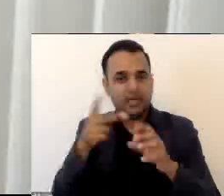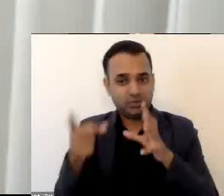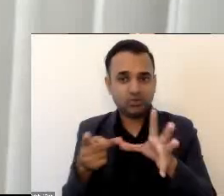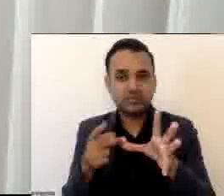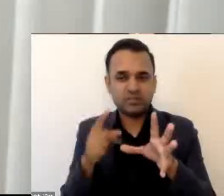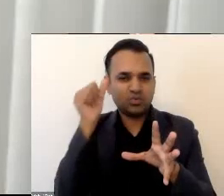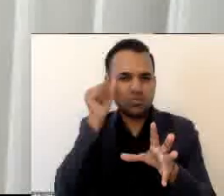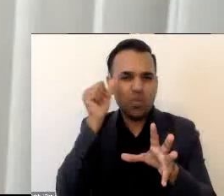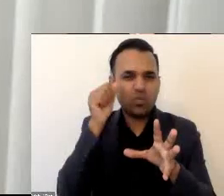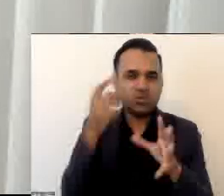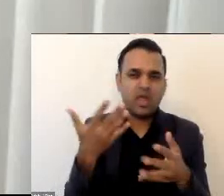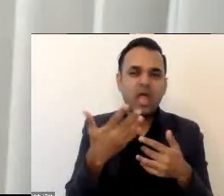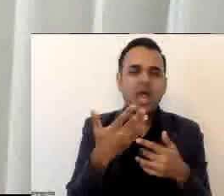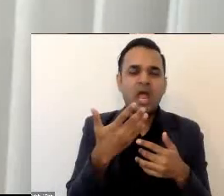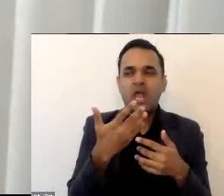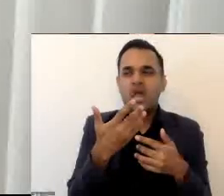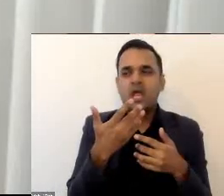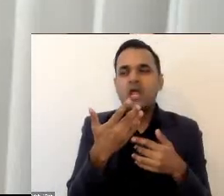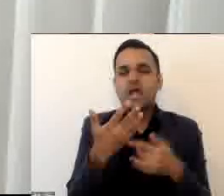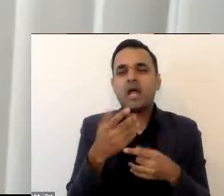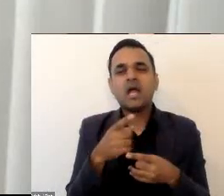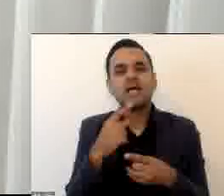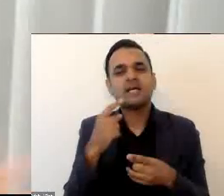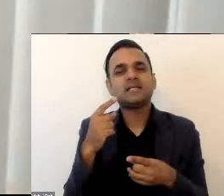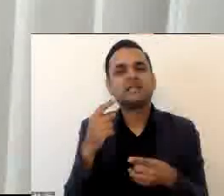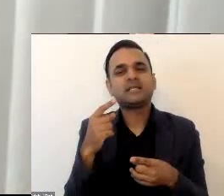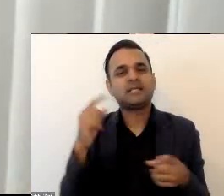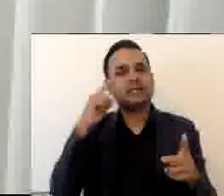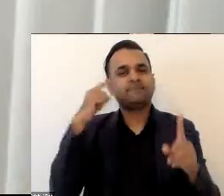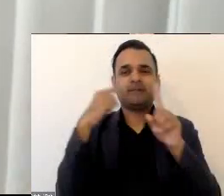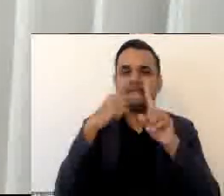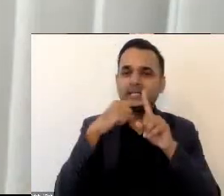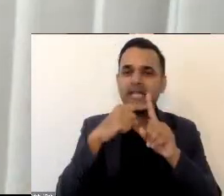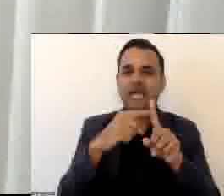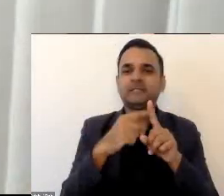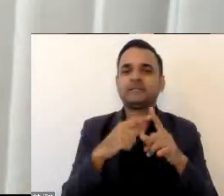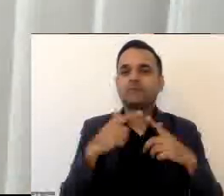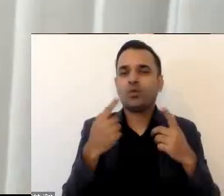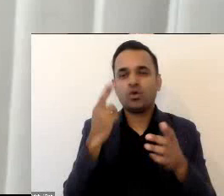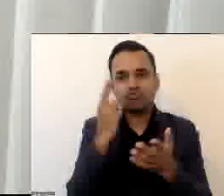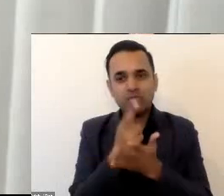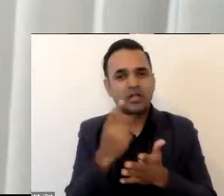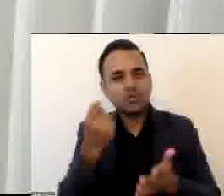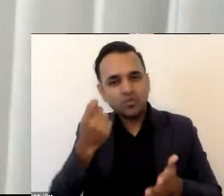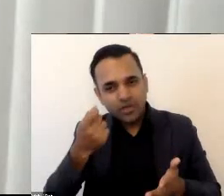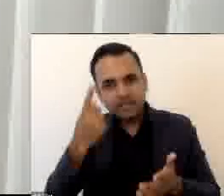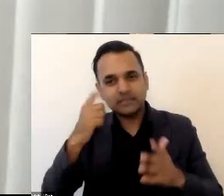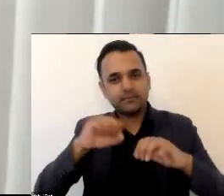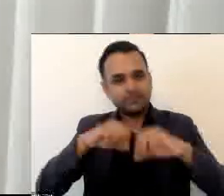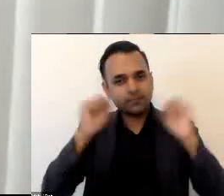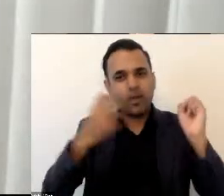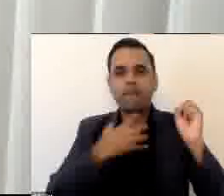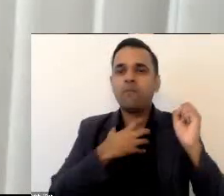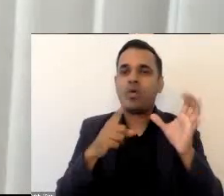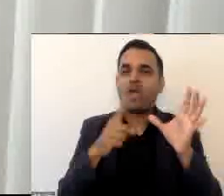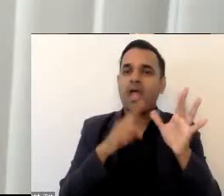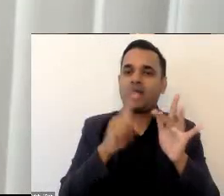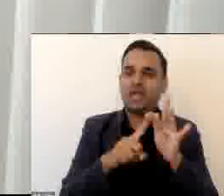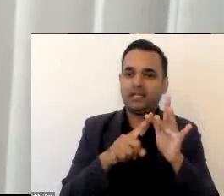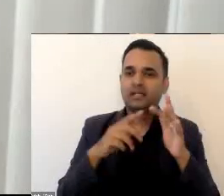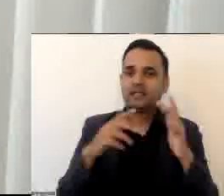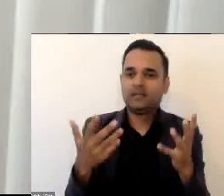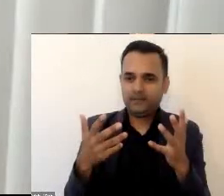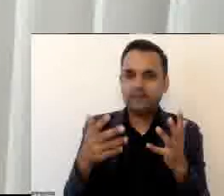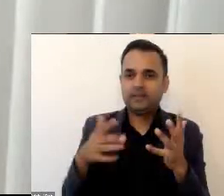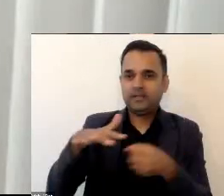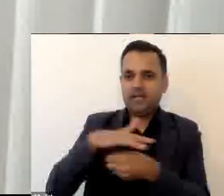targeting young, you know, in targeting the youth, and also sort of understanding the diversity among youth. And I think those are some of the some of the initiatives